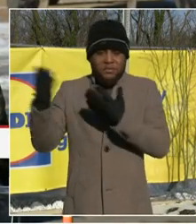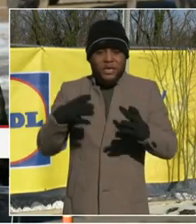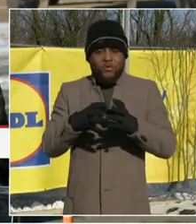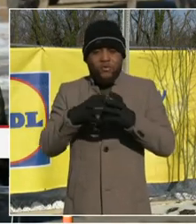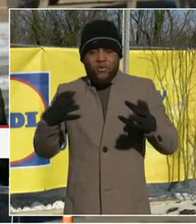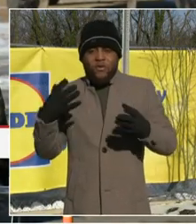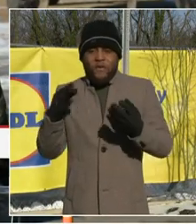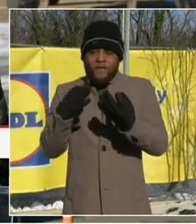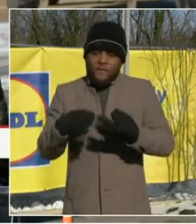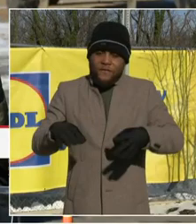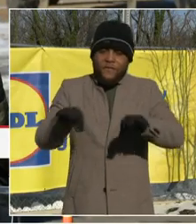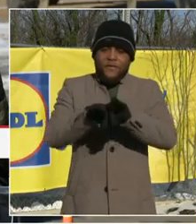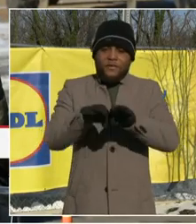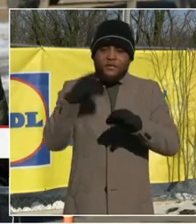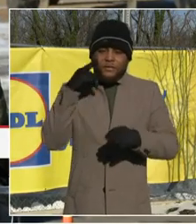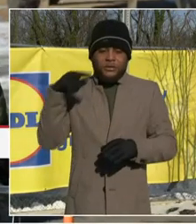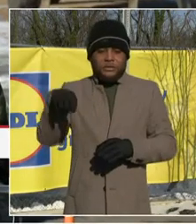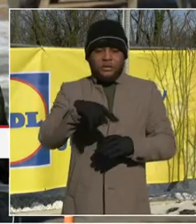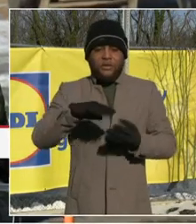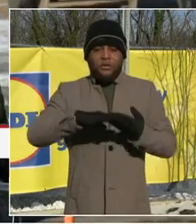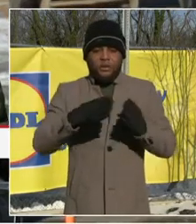So thank you. And